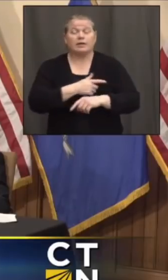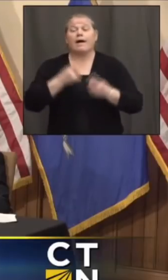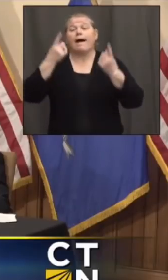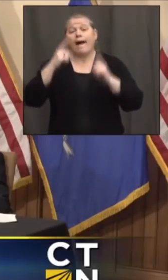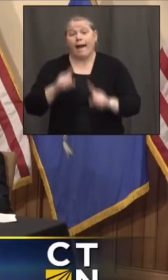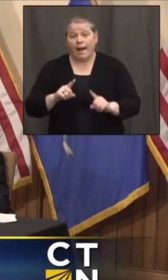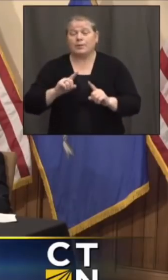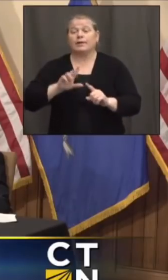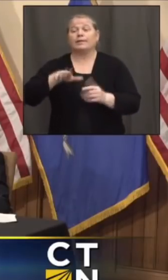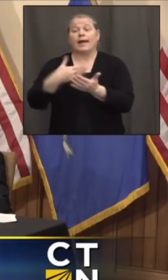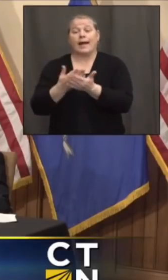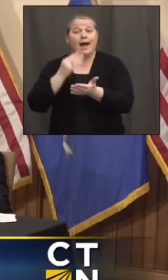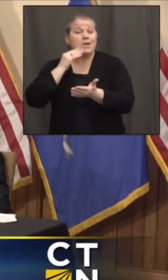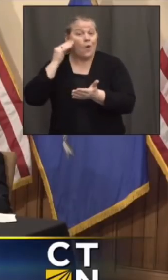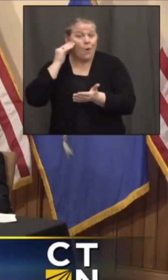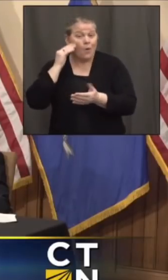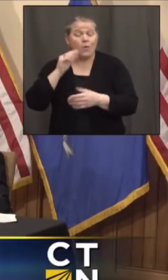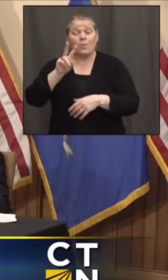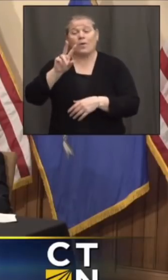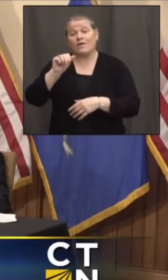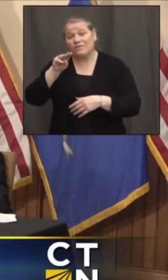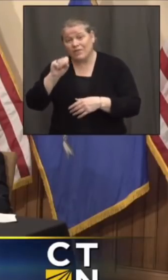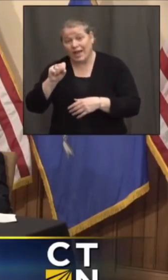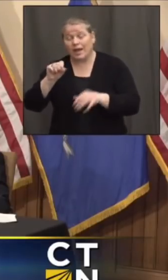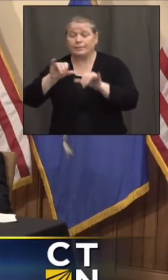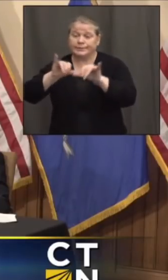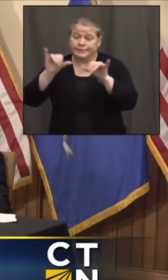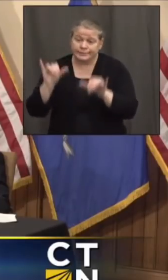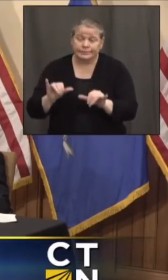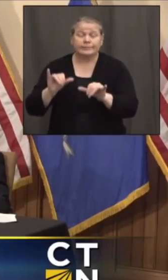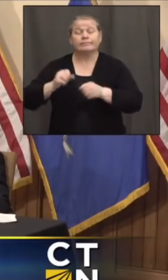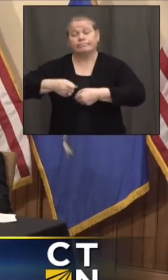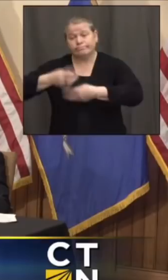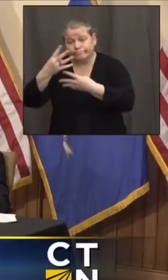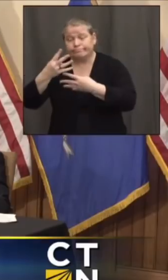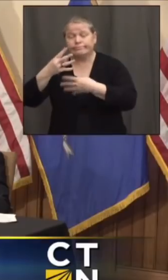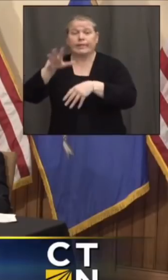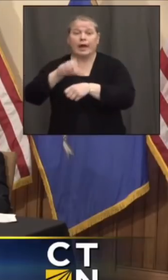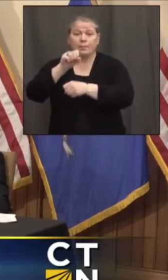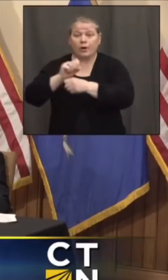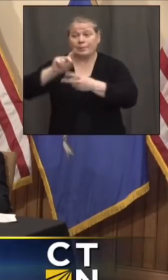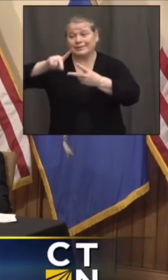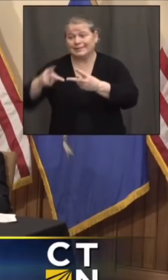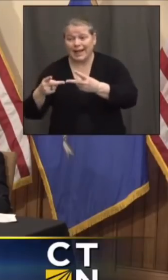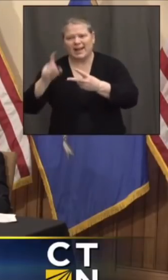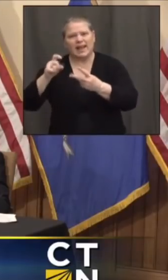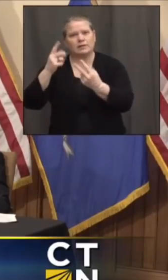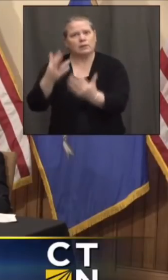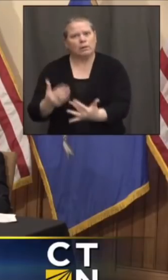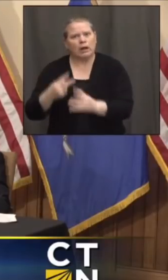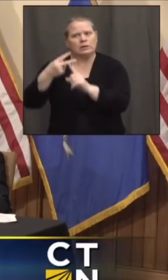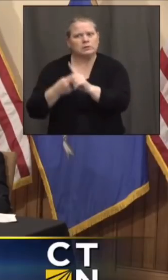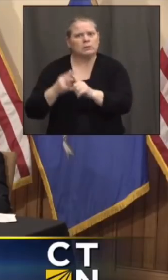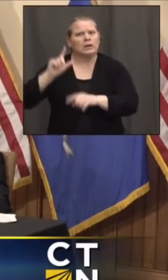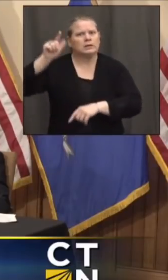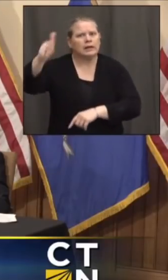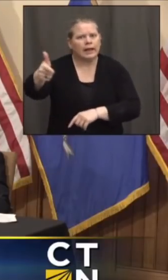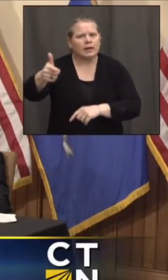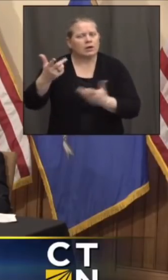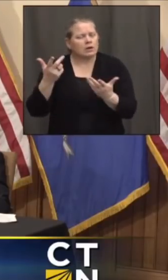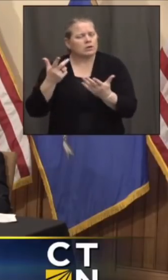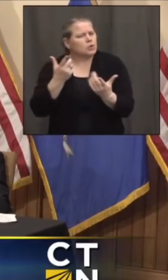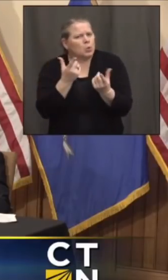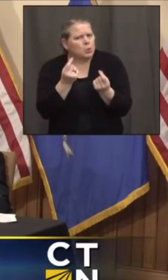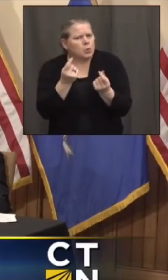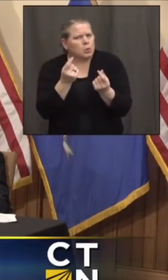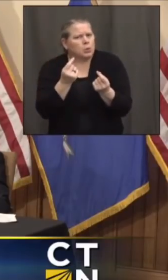couldn't get an appointment until, maybe 2 months later. So is anything being done to address that? And what are you hearing from different sites? Are